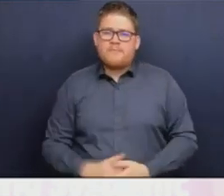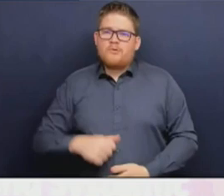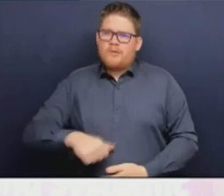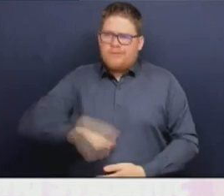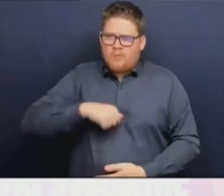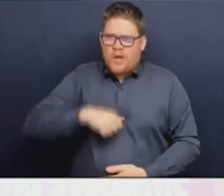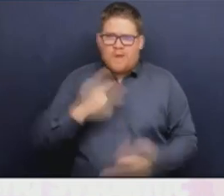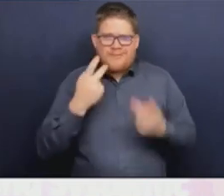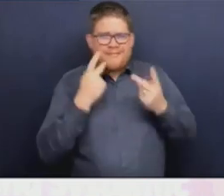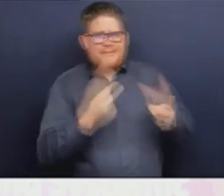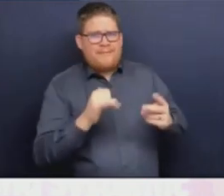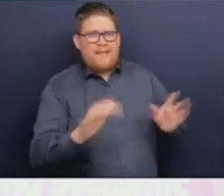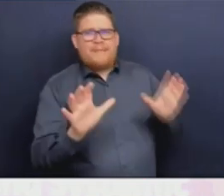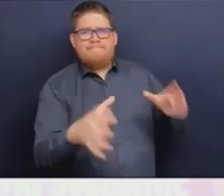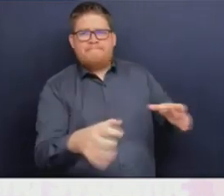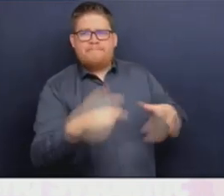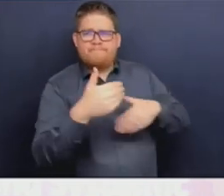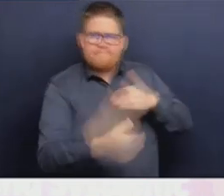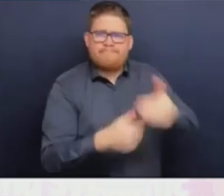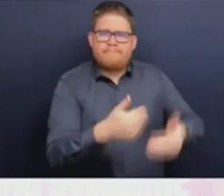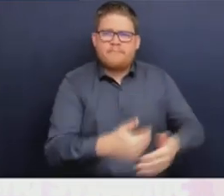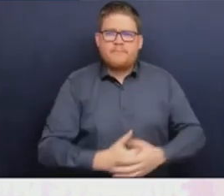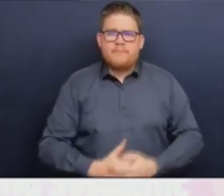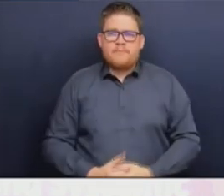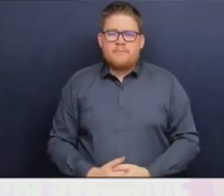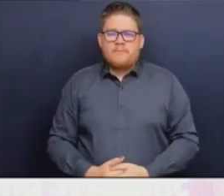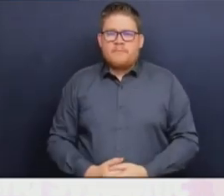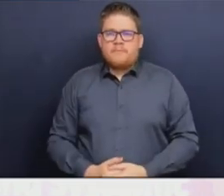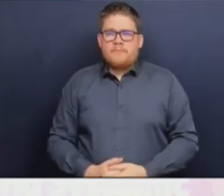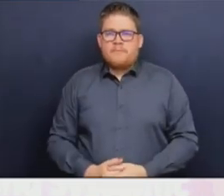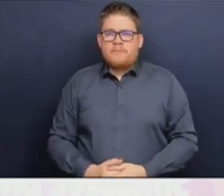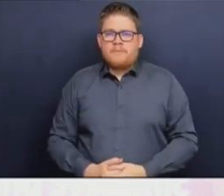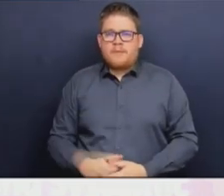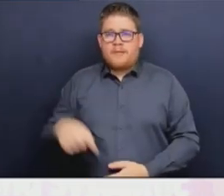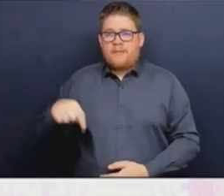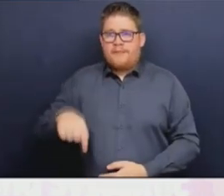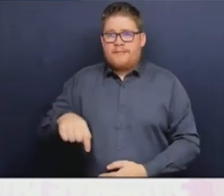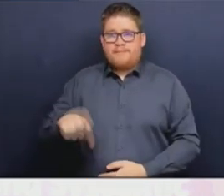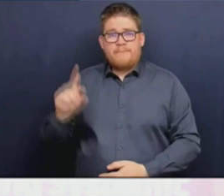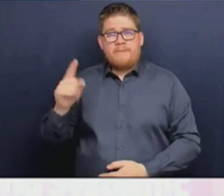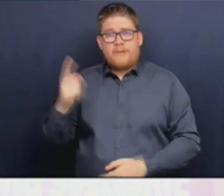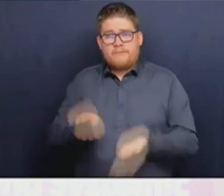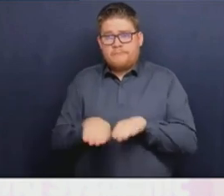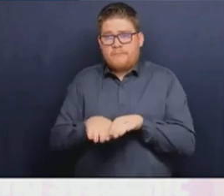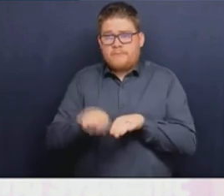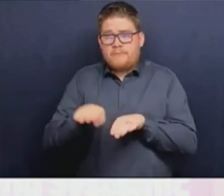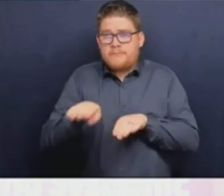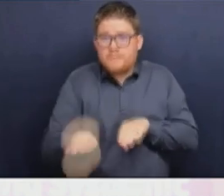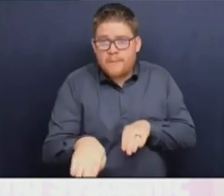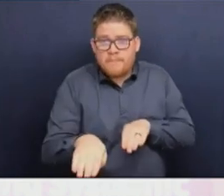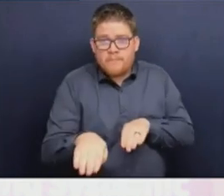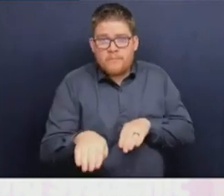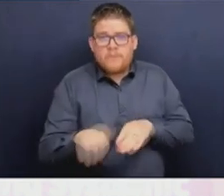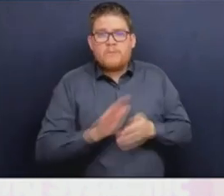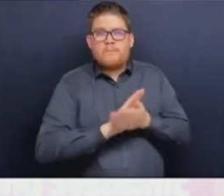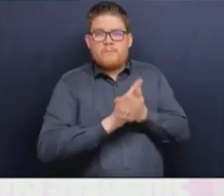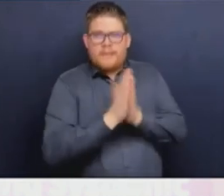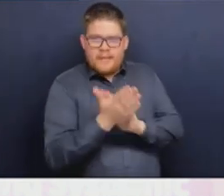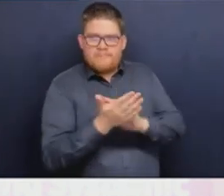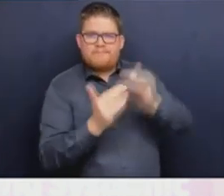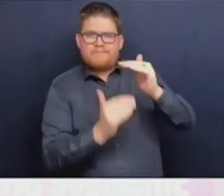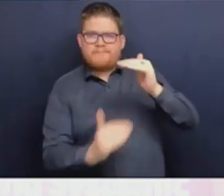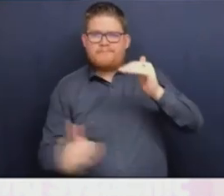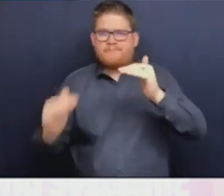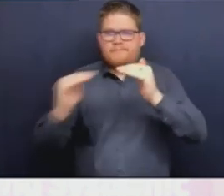This is just the first step on the road to building the anti-racist British Columbia we all want to see. But as we all know